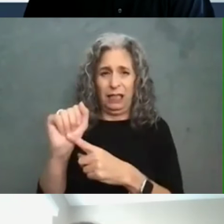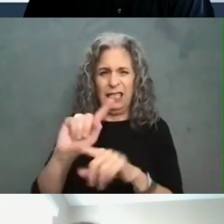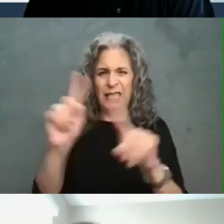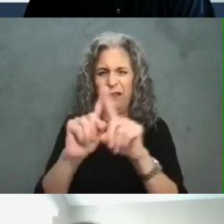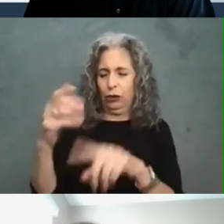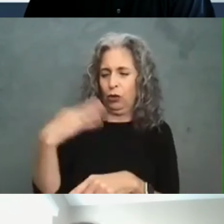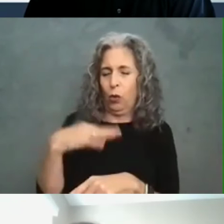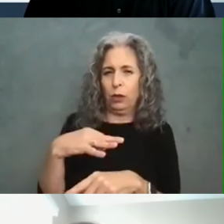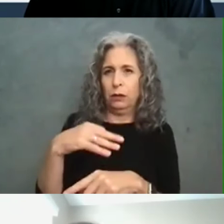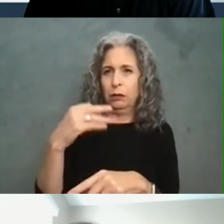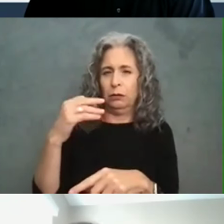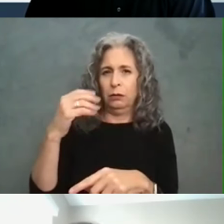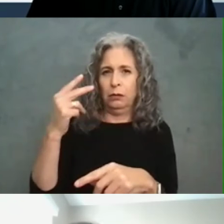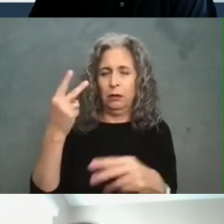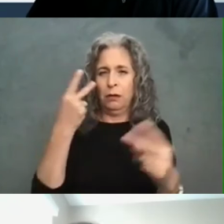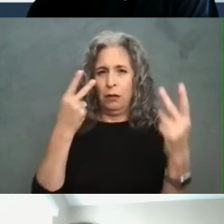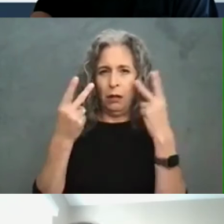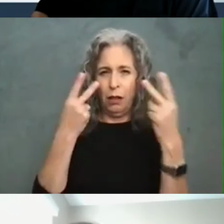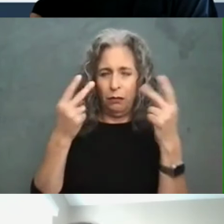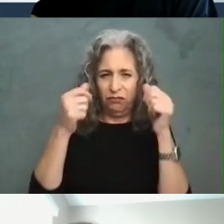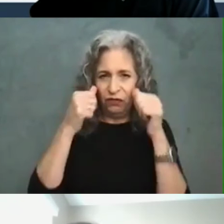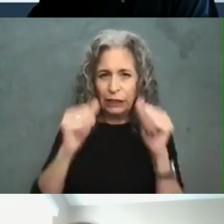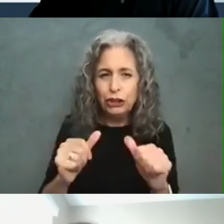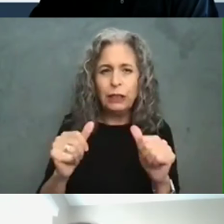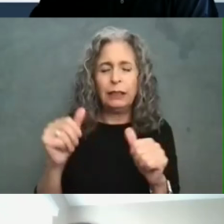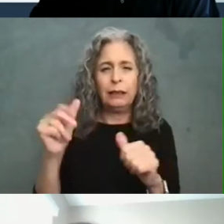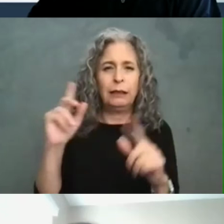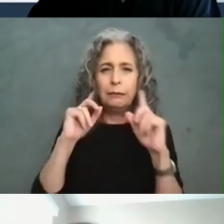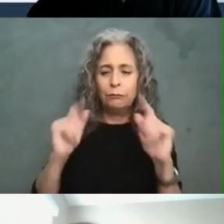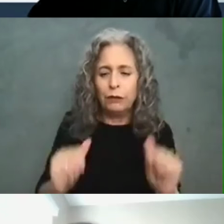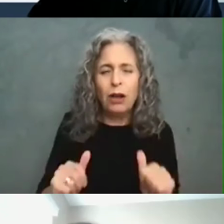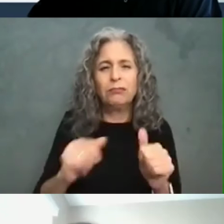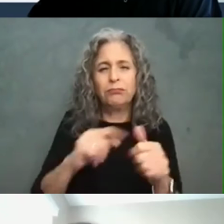like low vision, blindness, deafness, and hearing loss, that sort of thing.